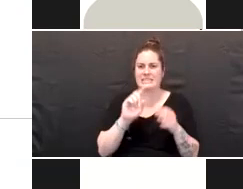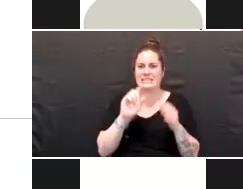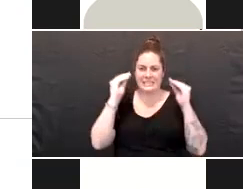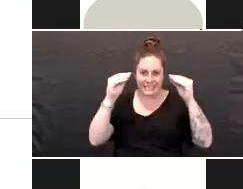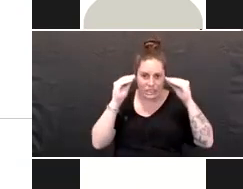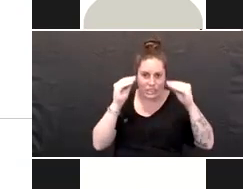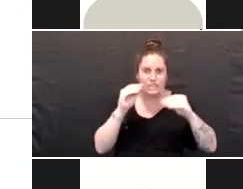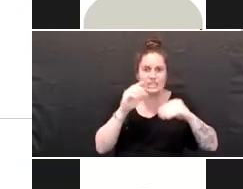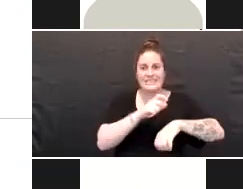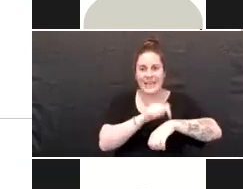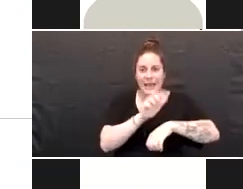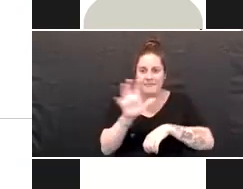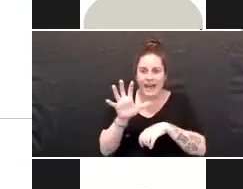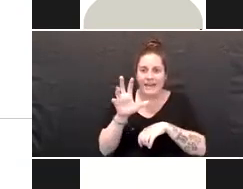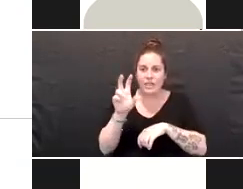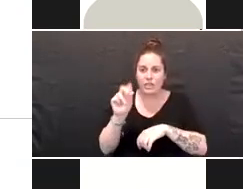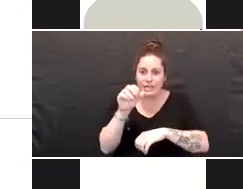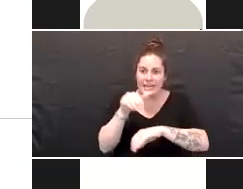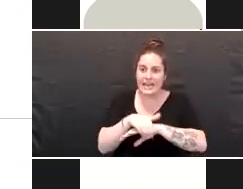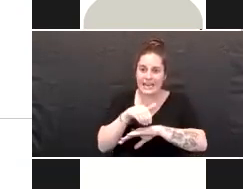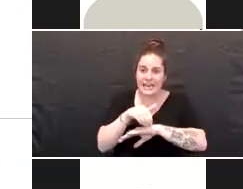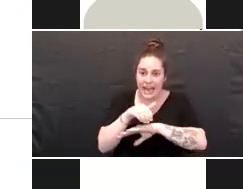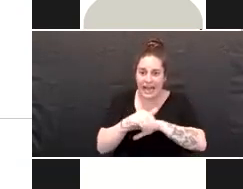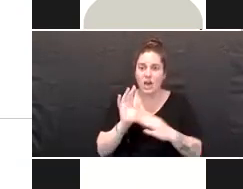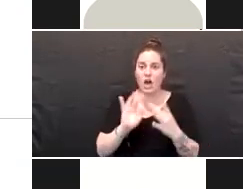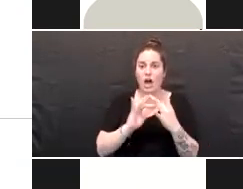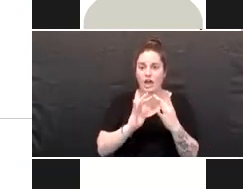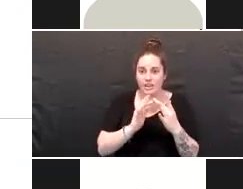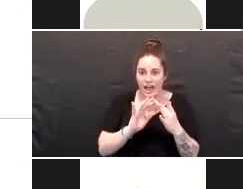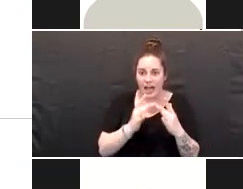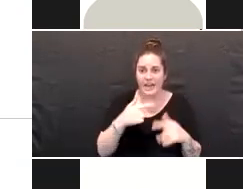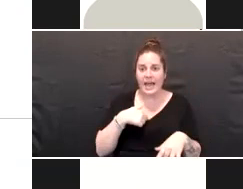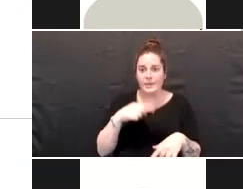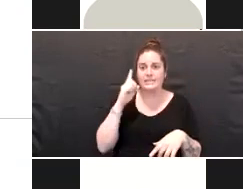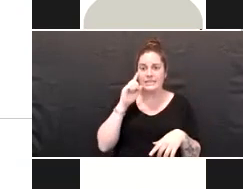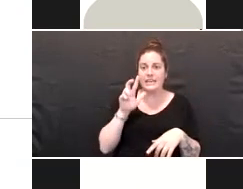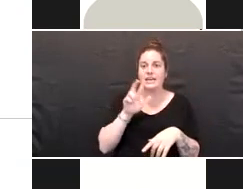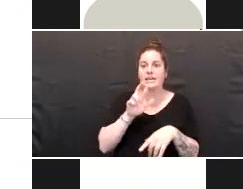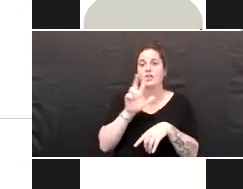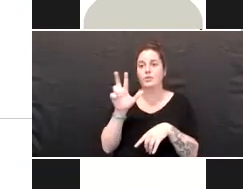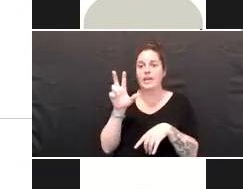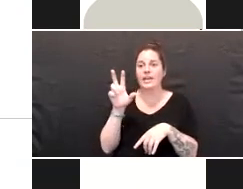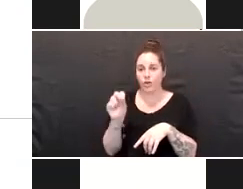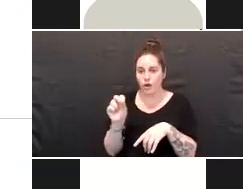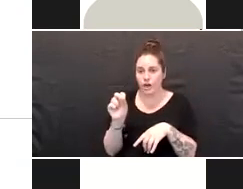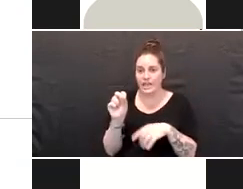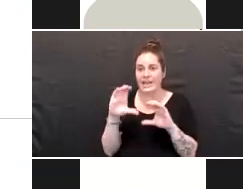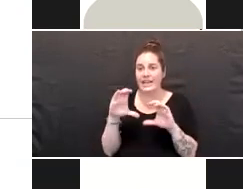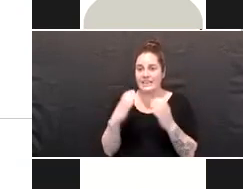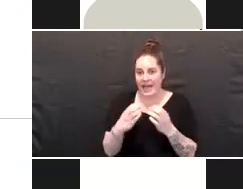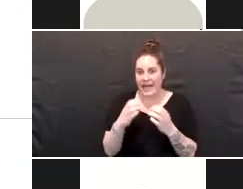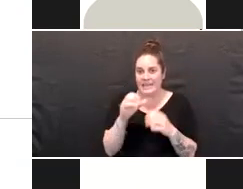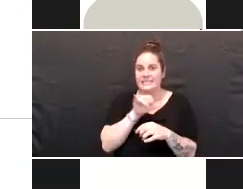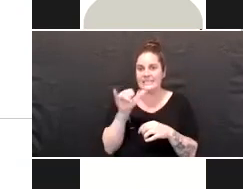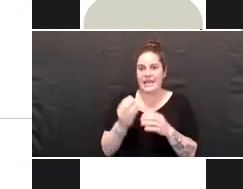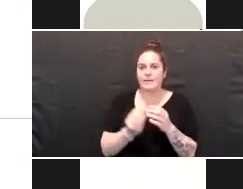class online, and I was thinking that I had my standard 3:30 class during the like spring and fall